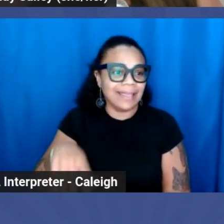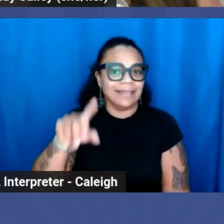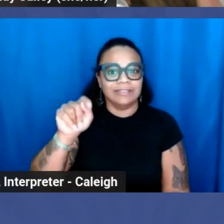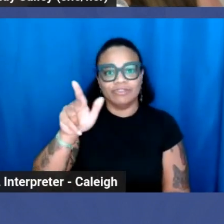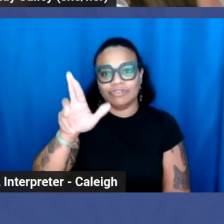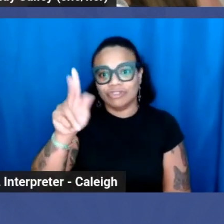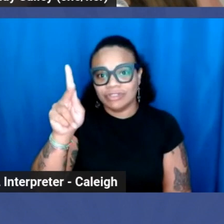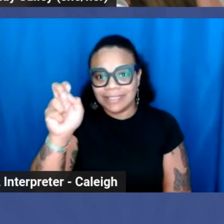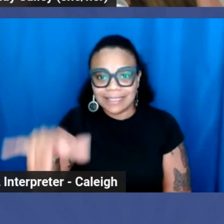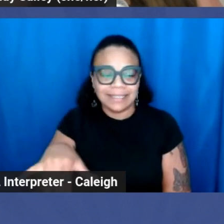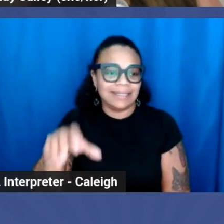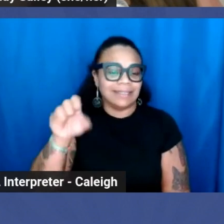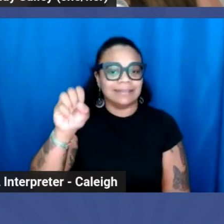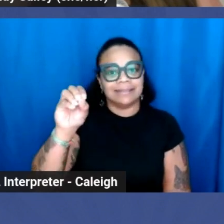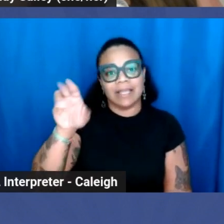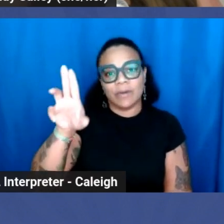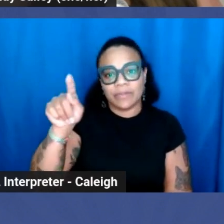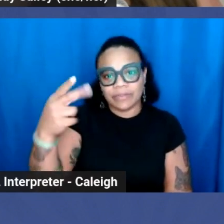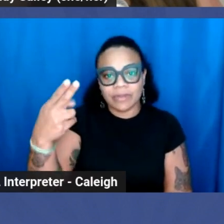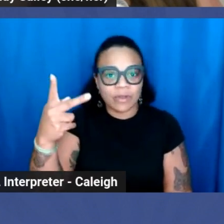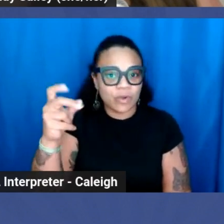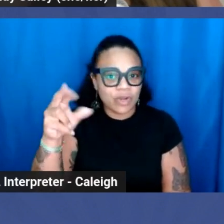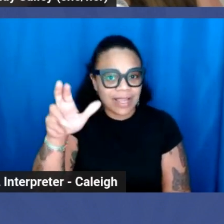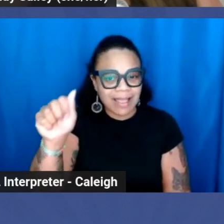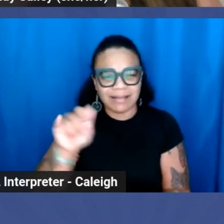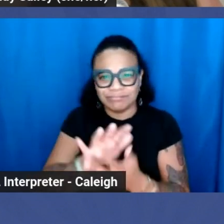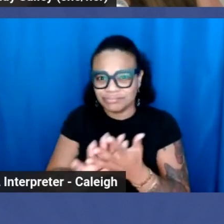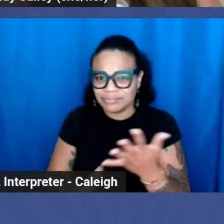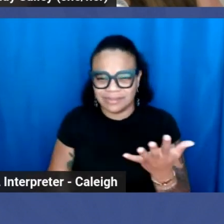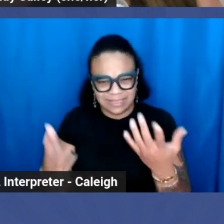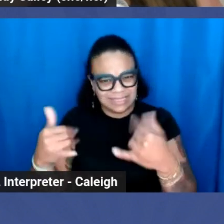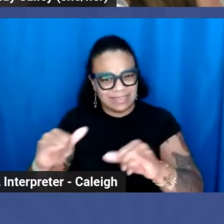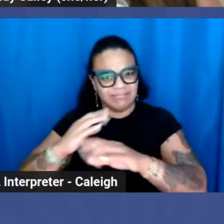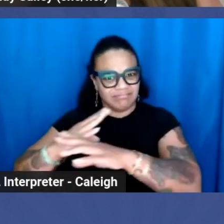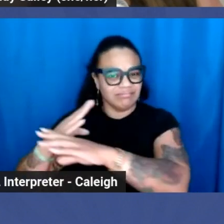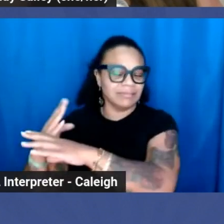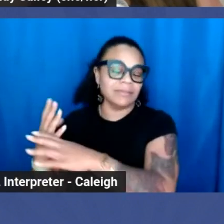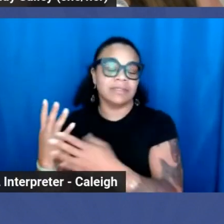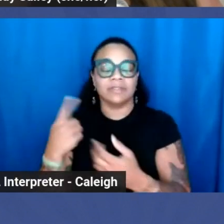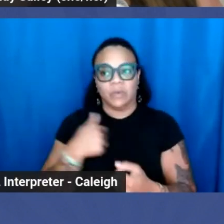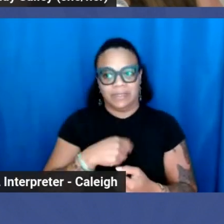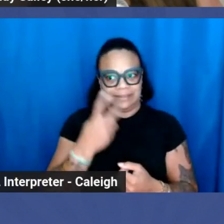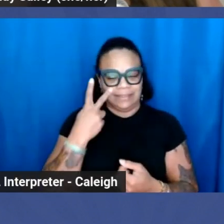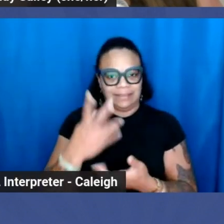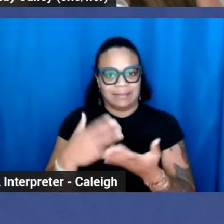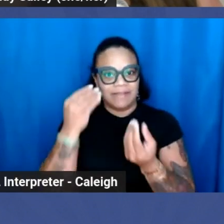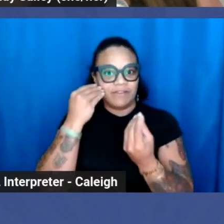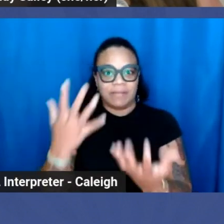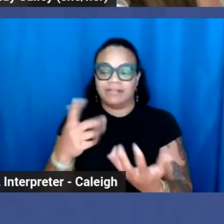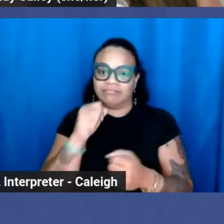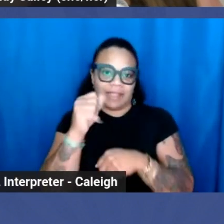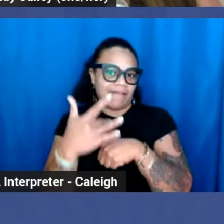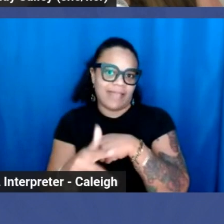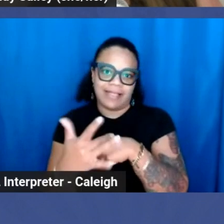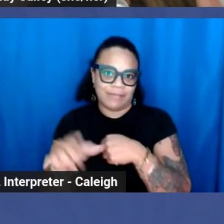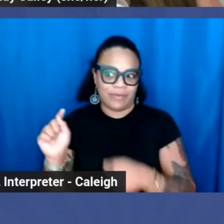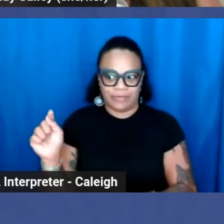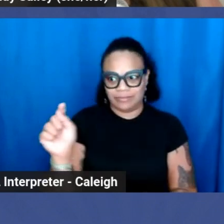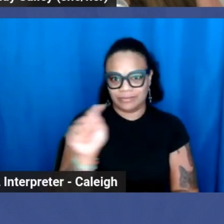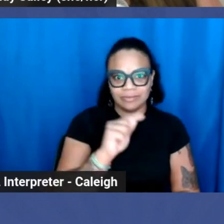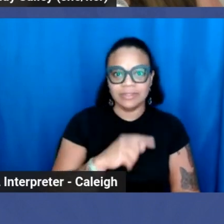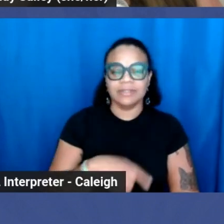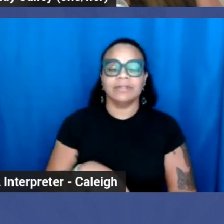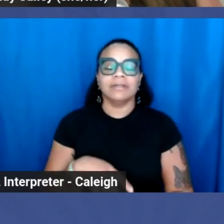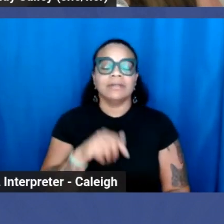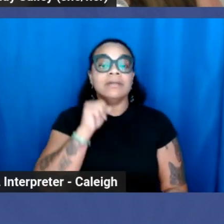Korea. So there is, first of all, a parallel that we see with information being not available, which